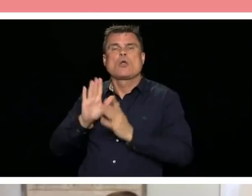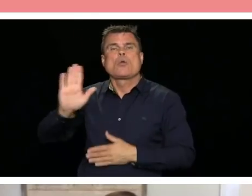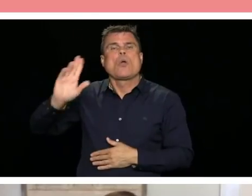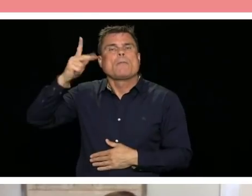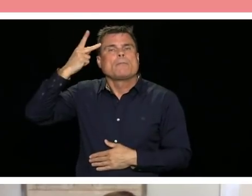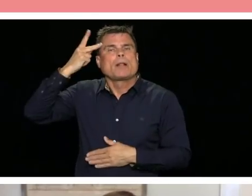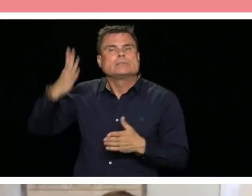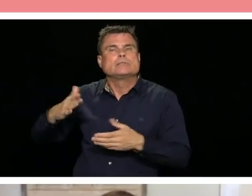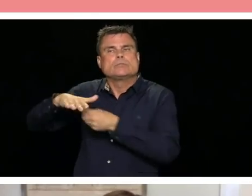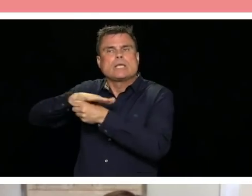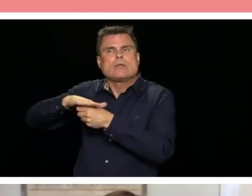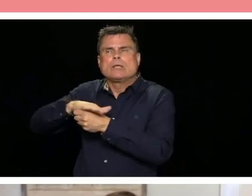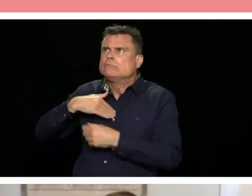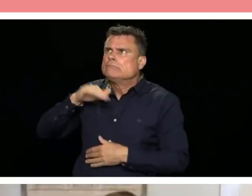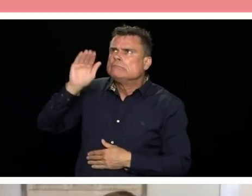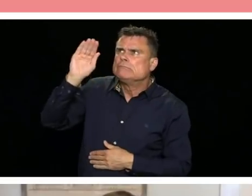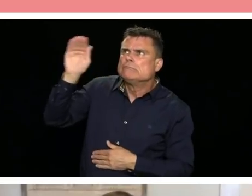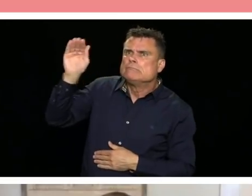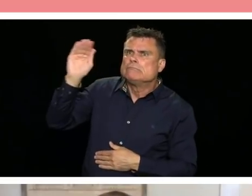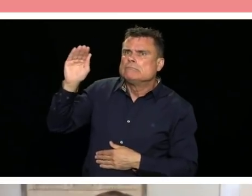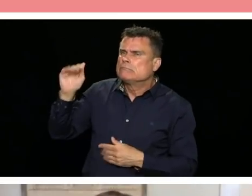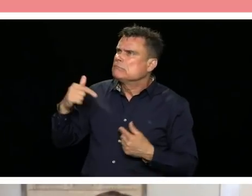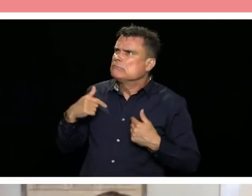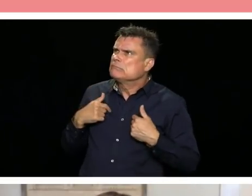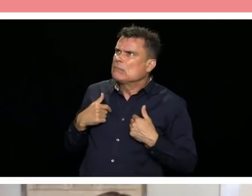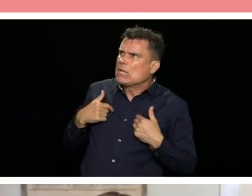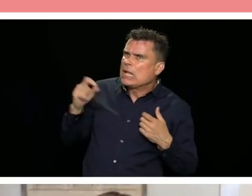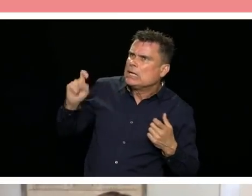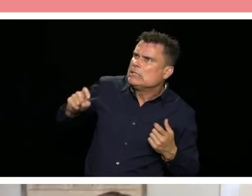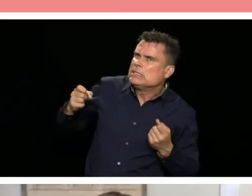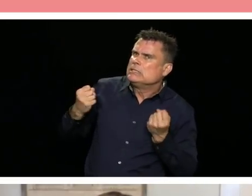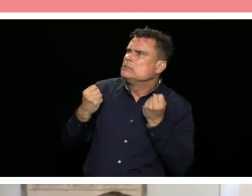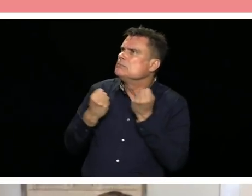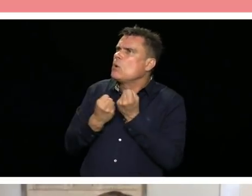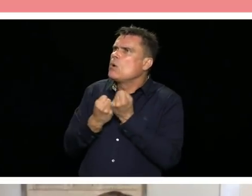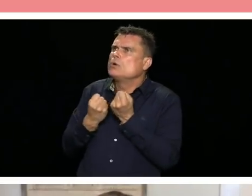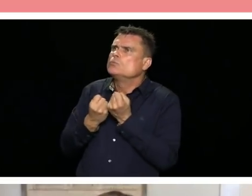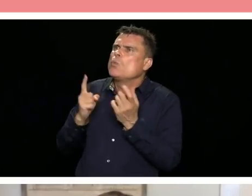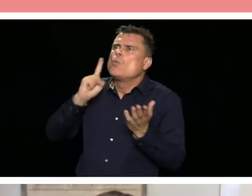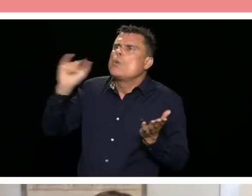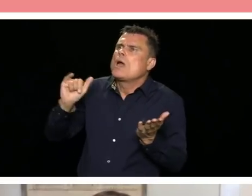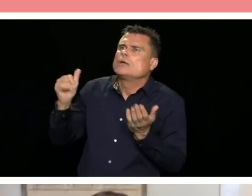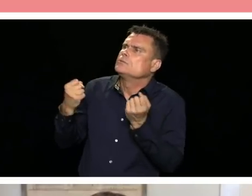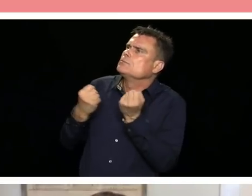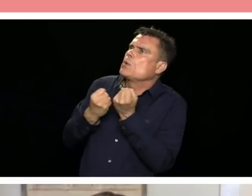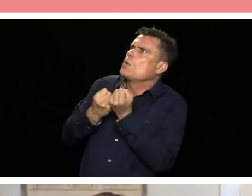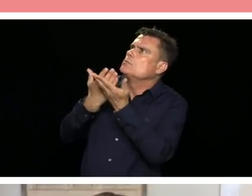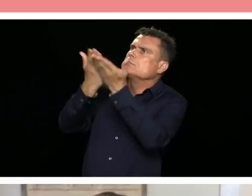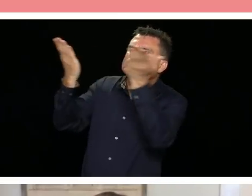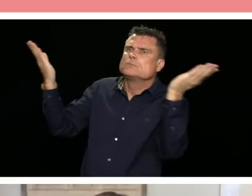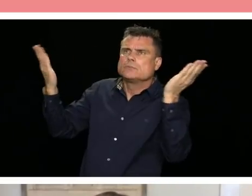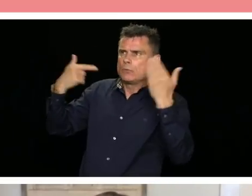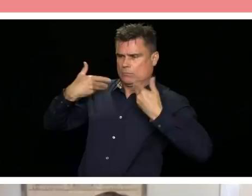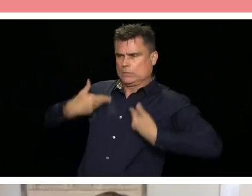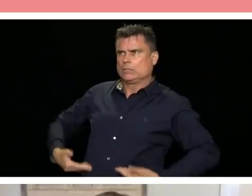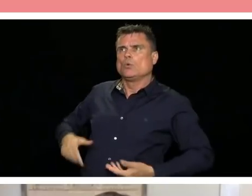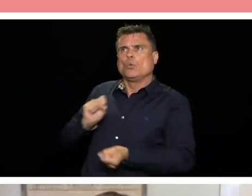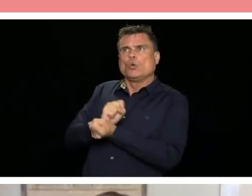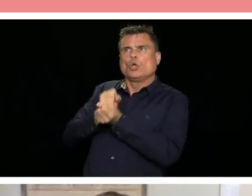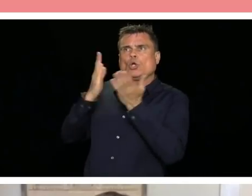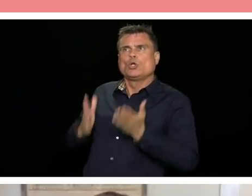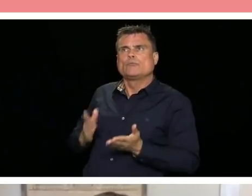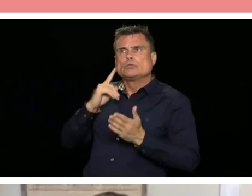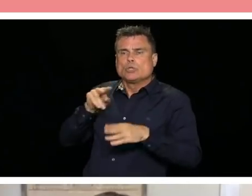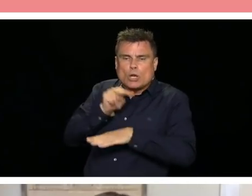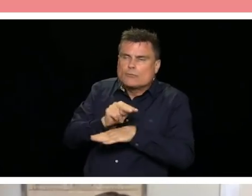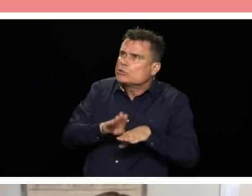hour wage enhancement that was already scheduled and added to early childhood educators' wage enhancement program. So early childhood educators